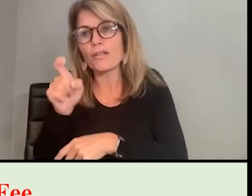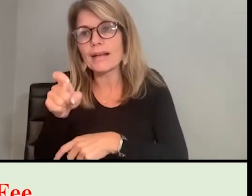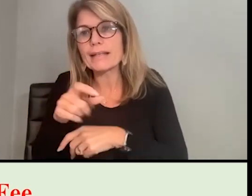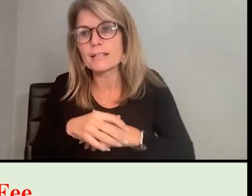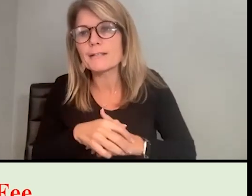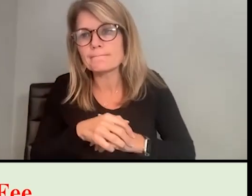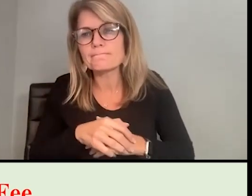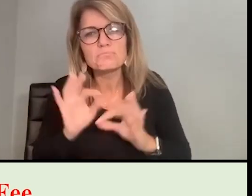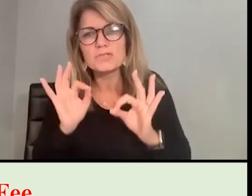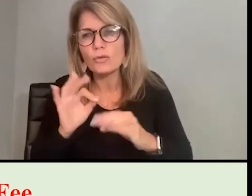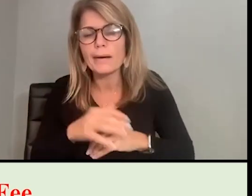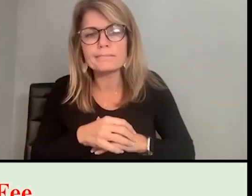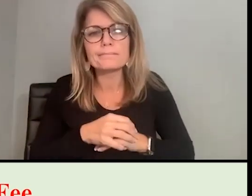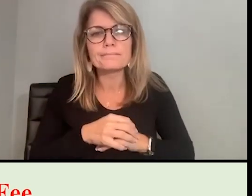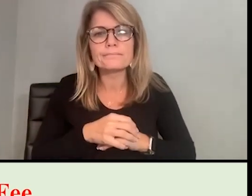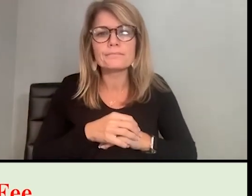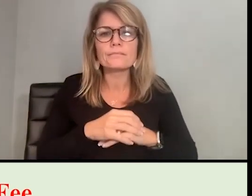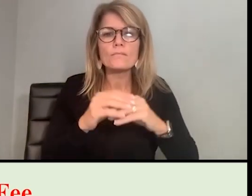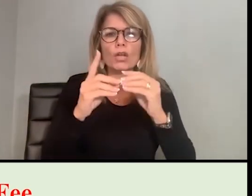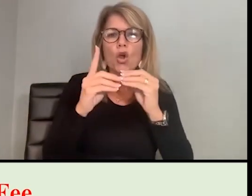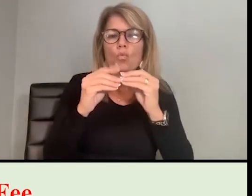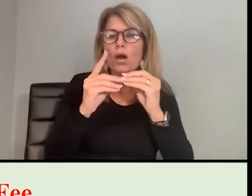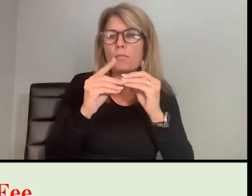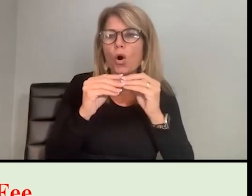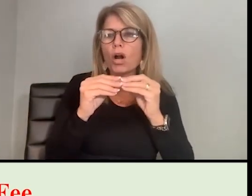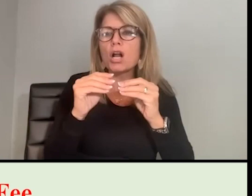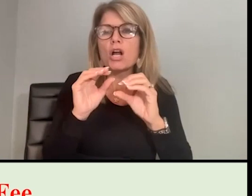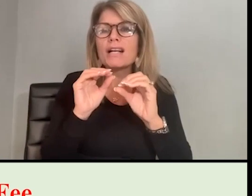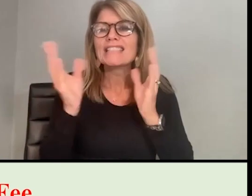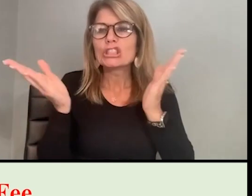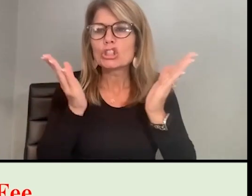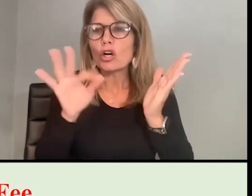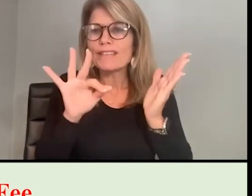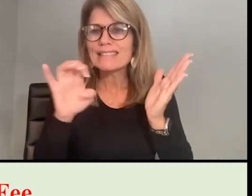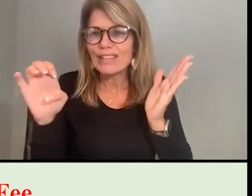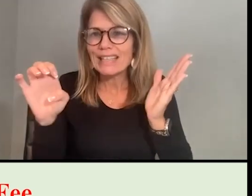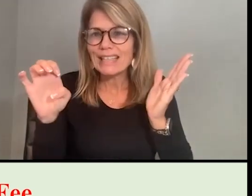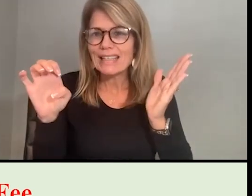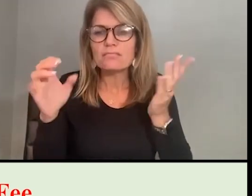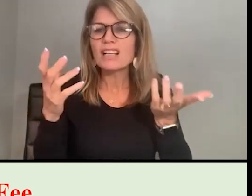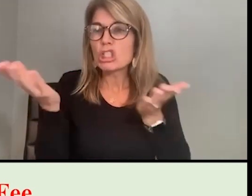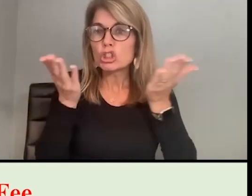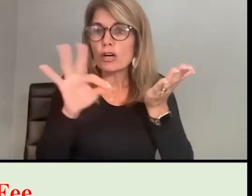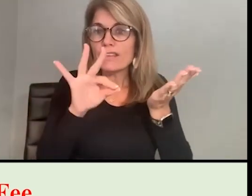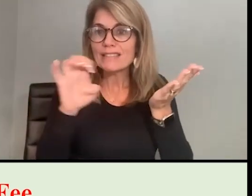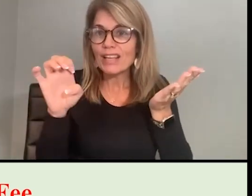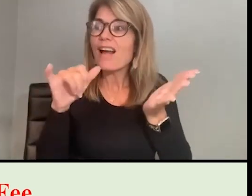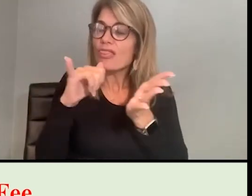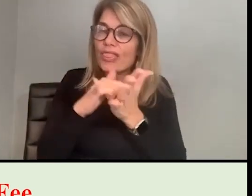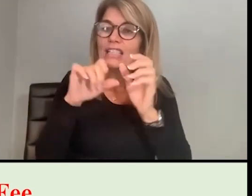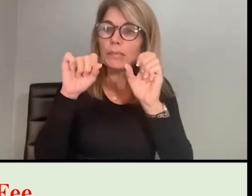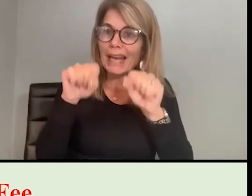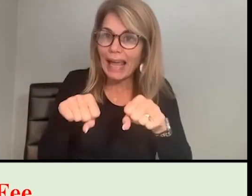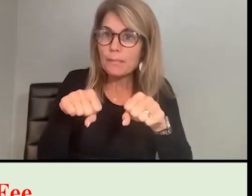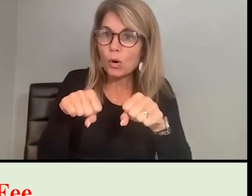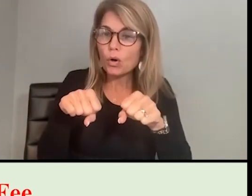to take a look at the service fee again, because with the Washington example, that service fee has been able to really tie